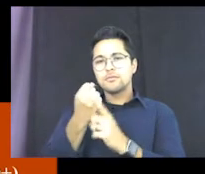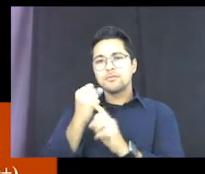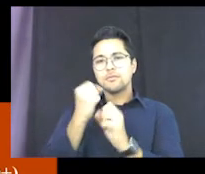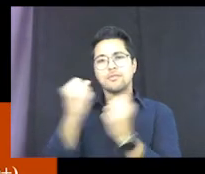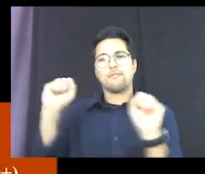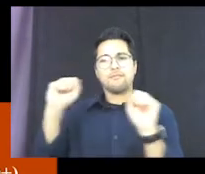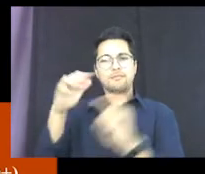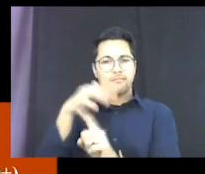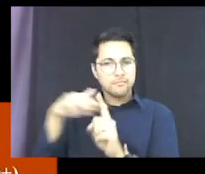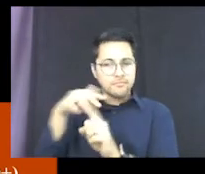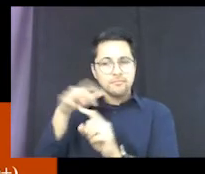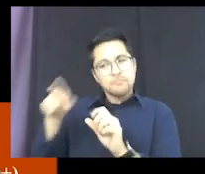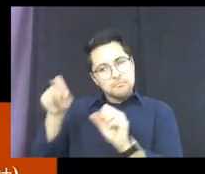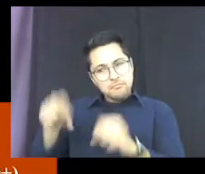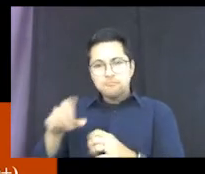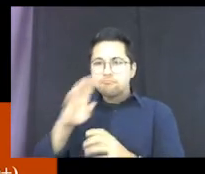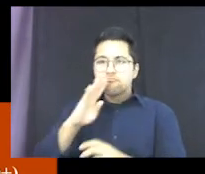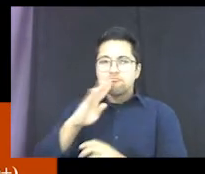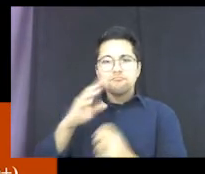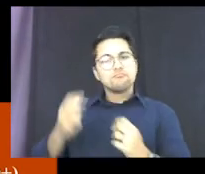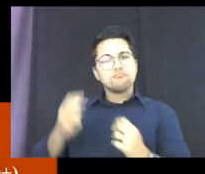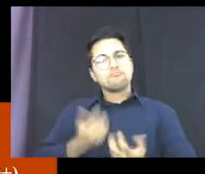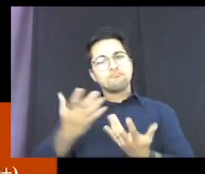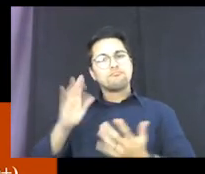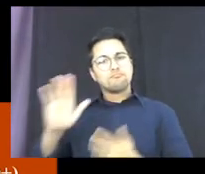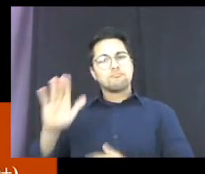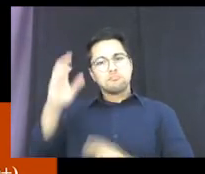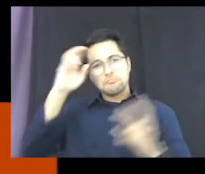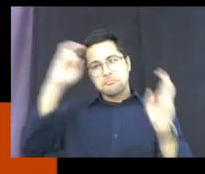can talk and express those issues.